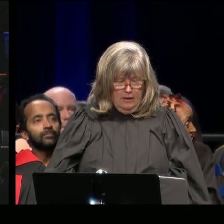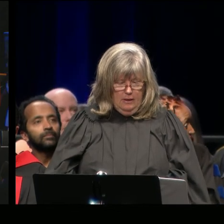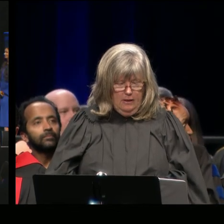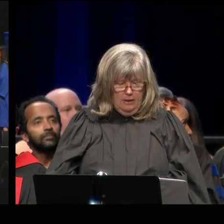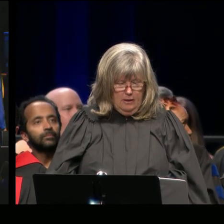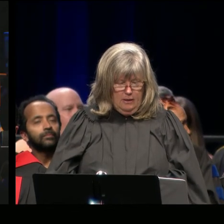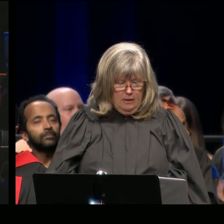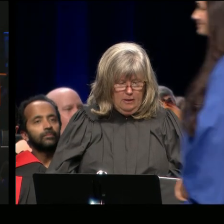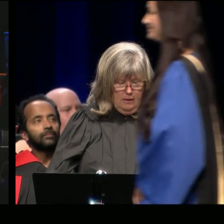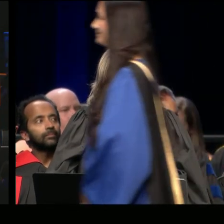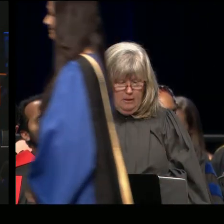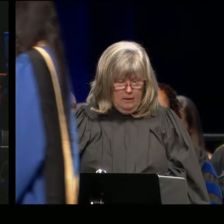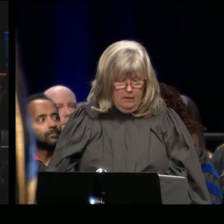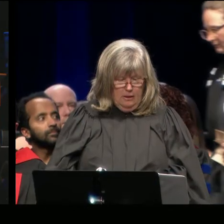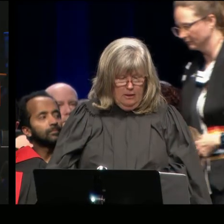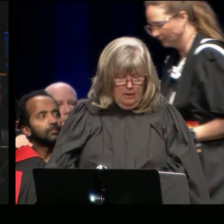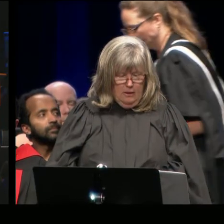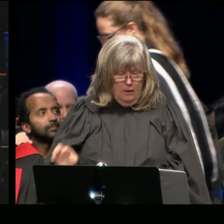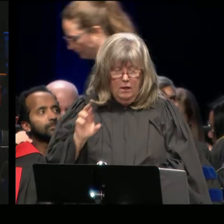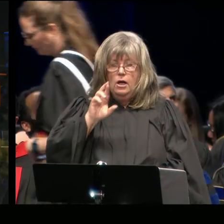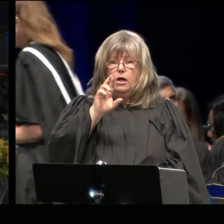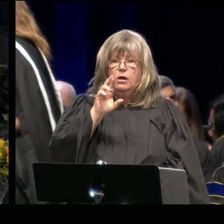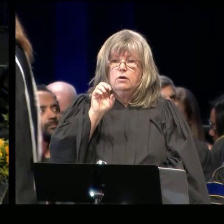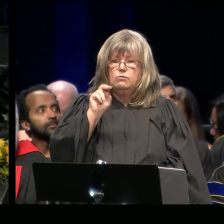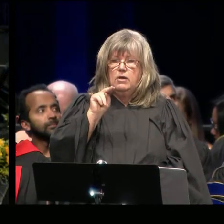Renee DeWitt.